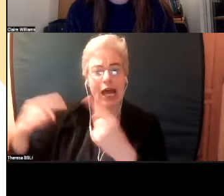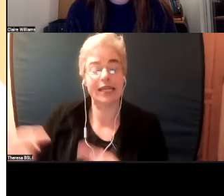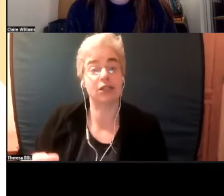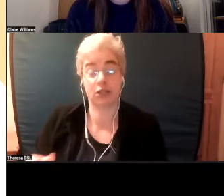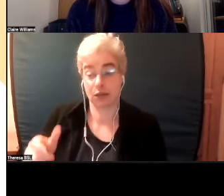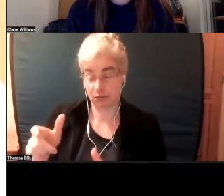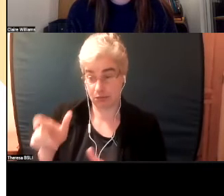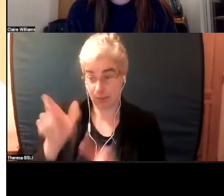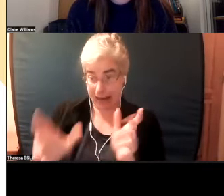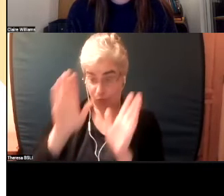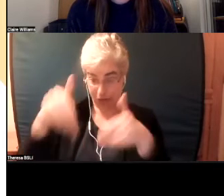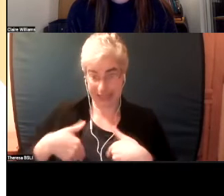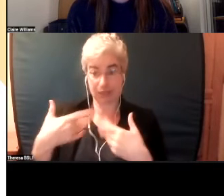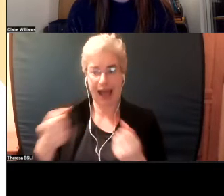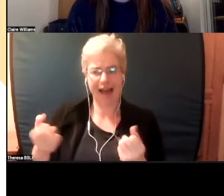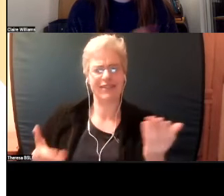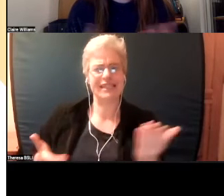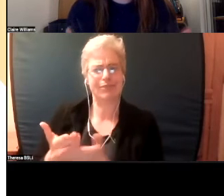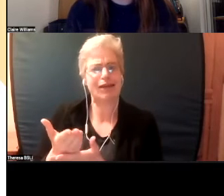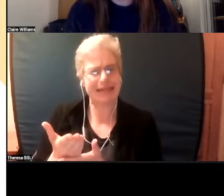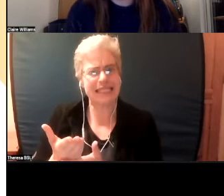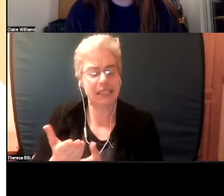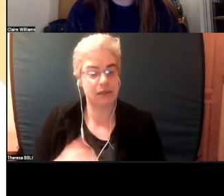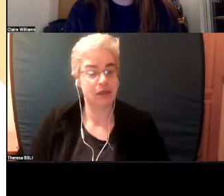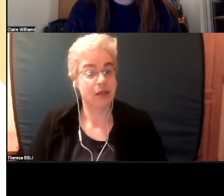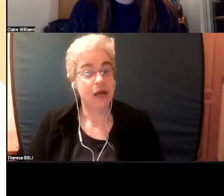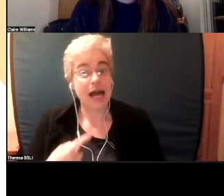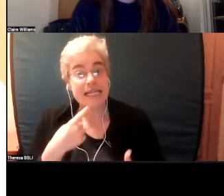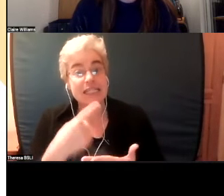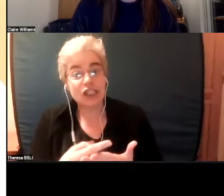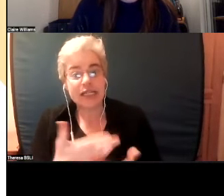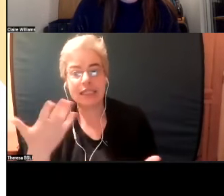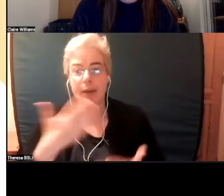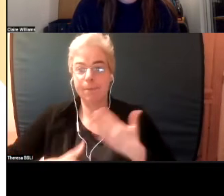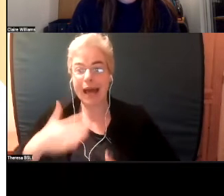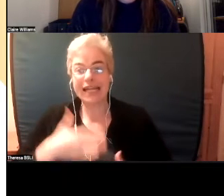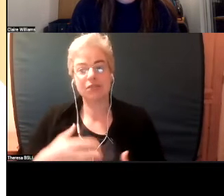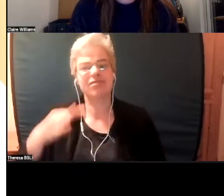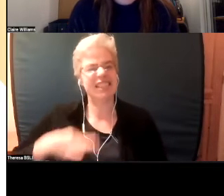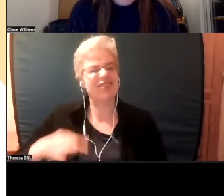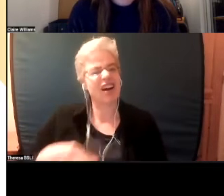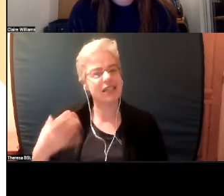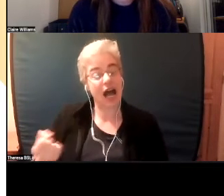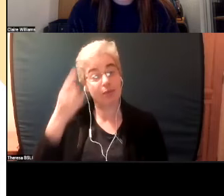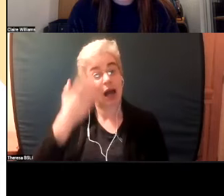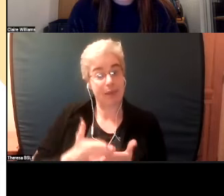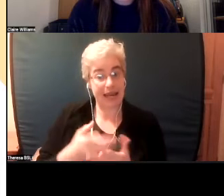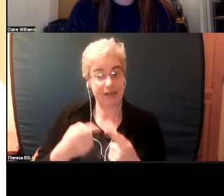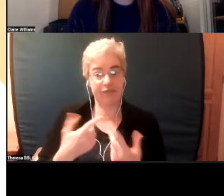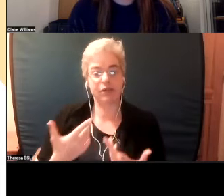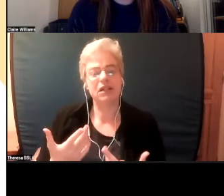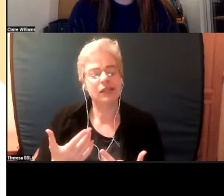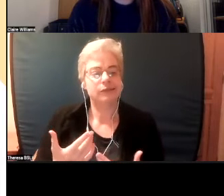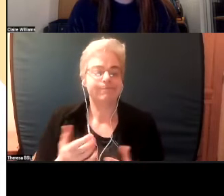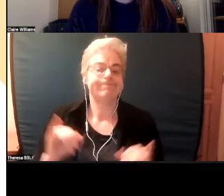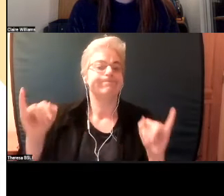people. And I suppose I can suggest some of the manners of disadvantage I believe are the tragedy